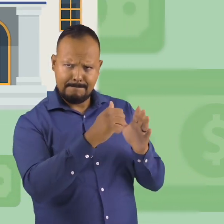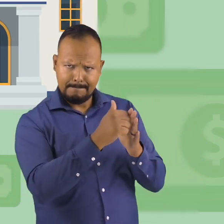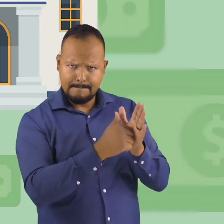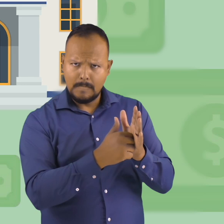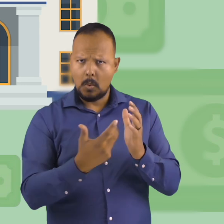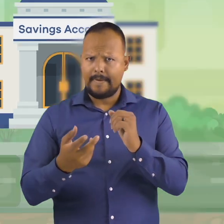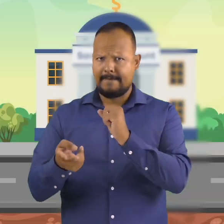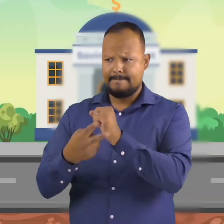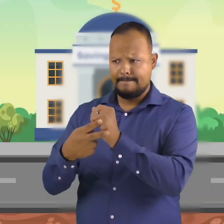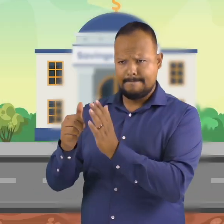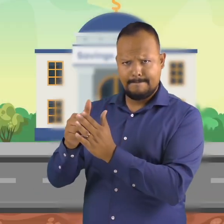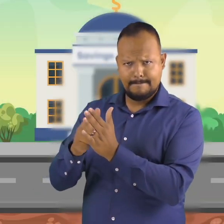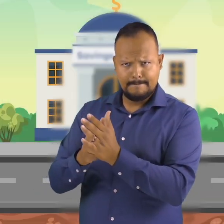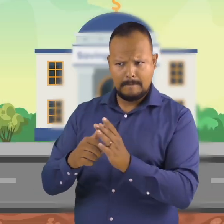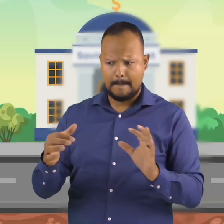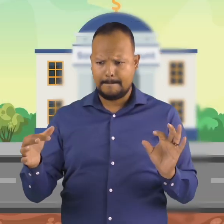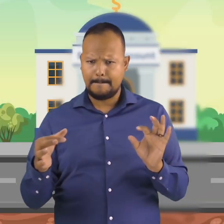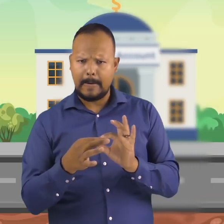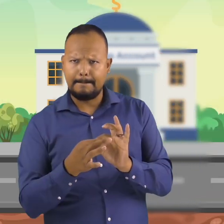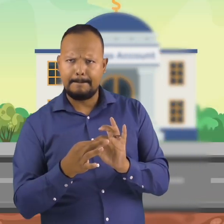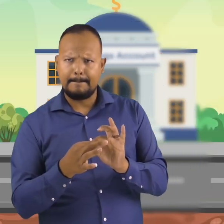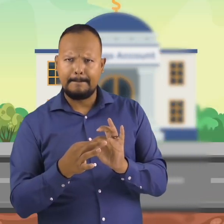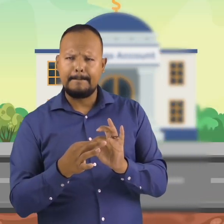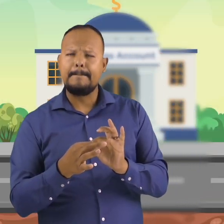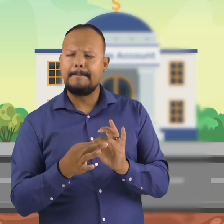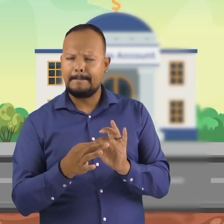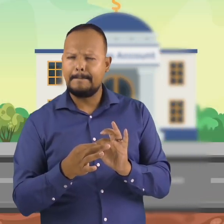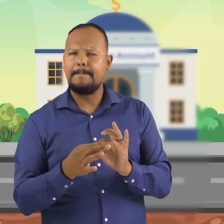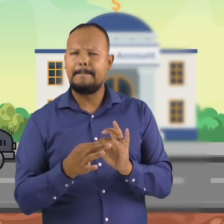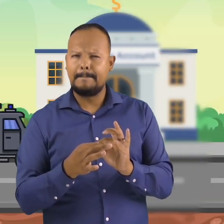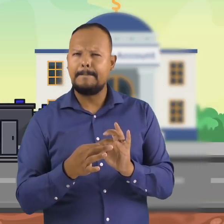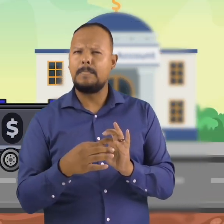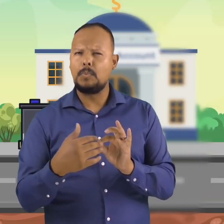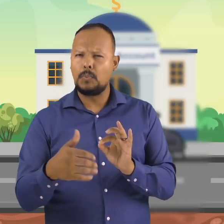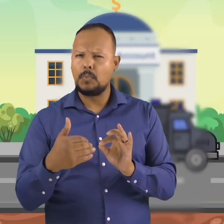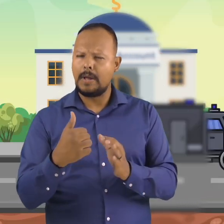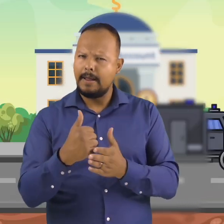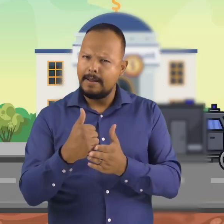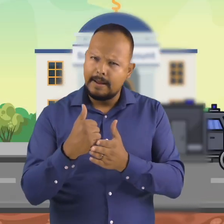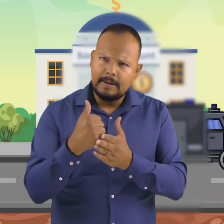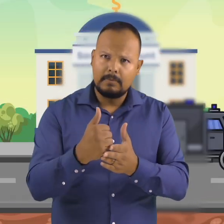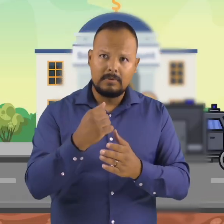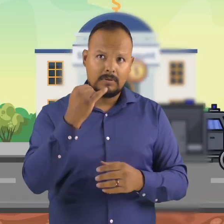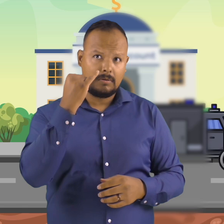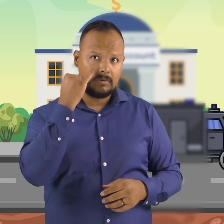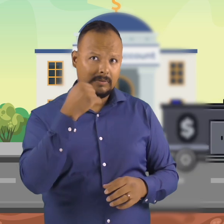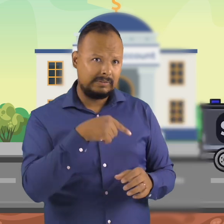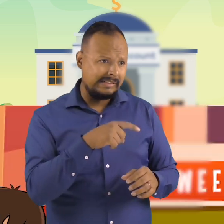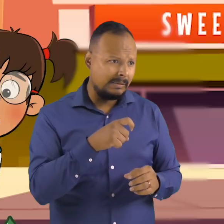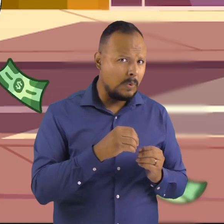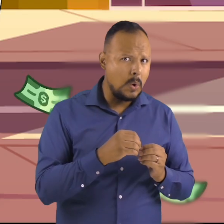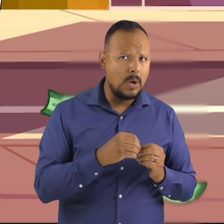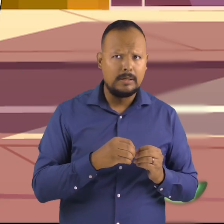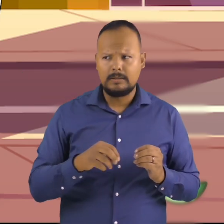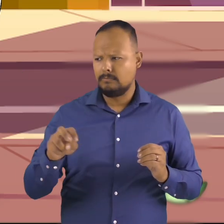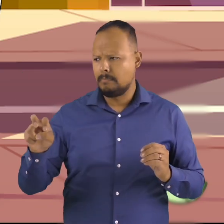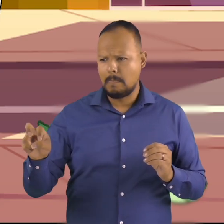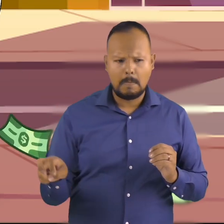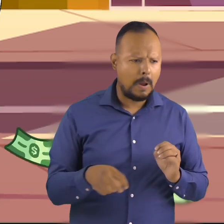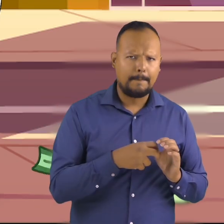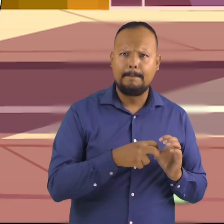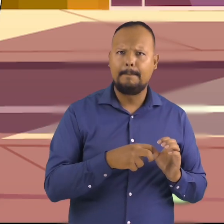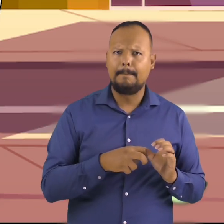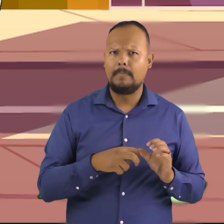savings accounts together, which is helpful if you want to transfer money between accounts. This can be